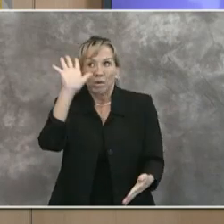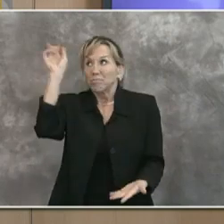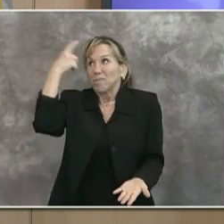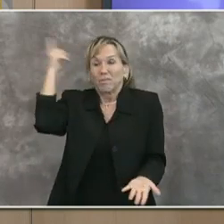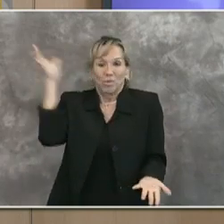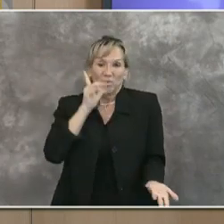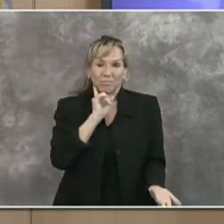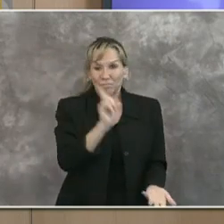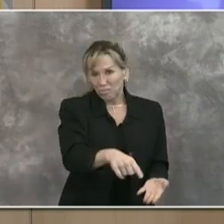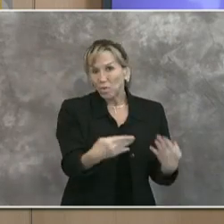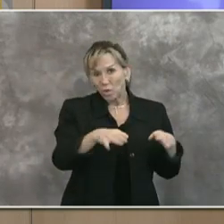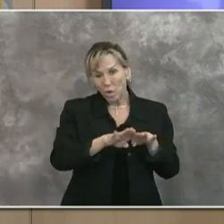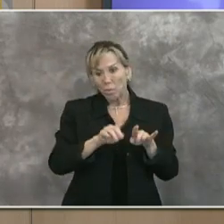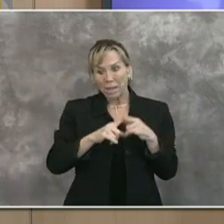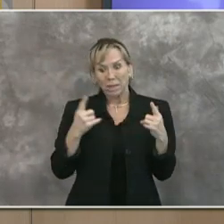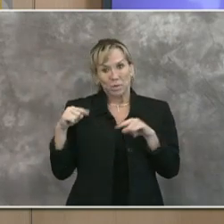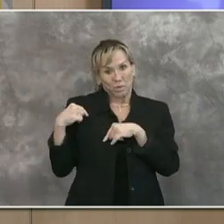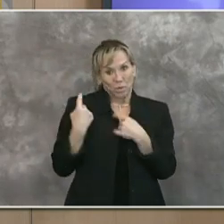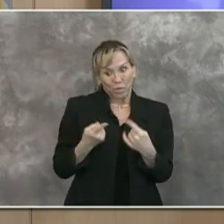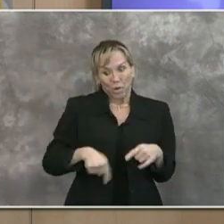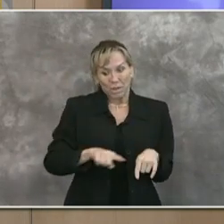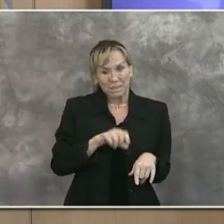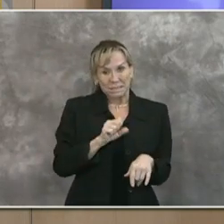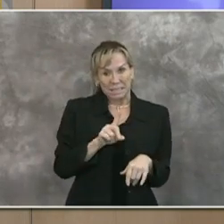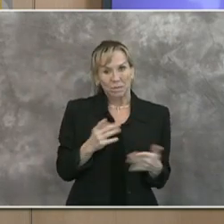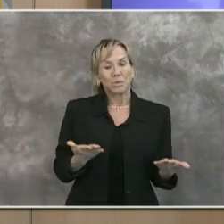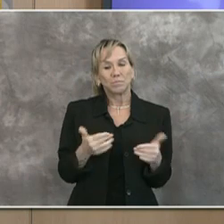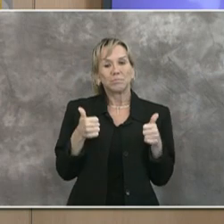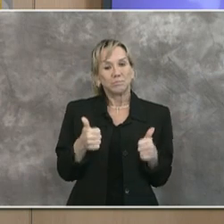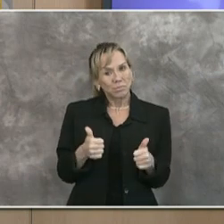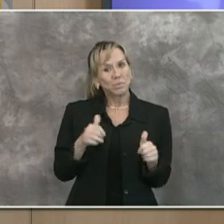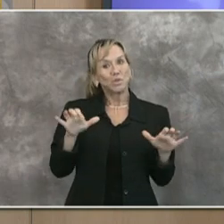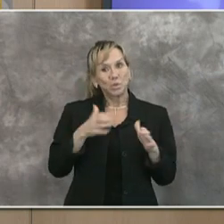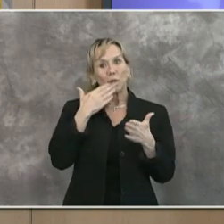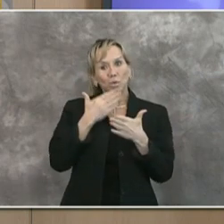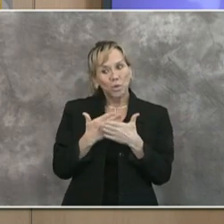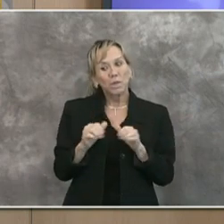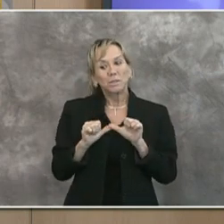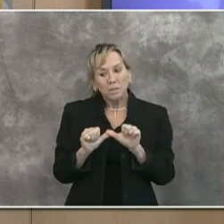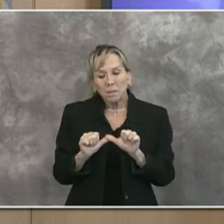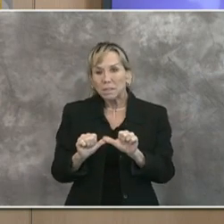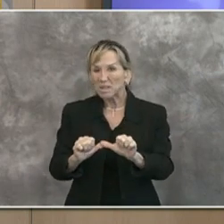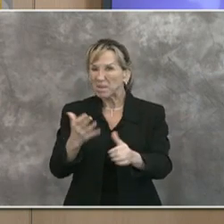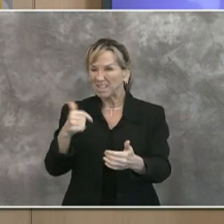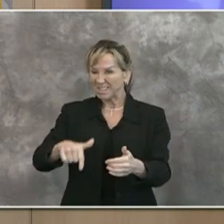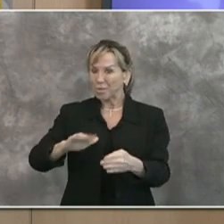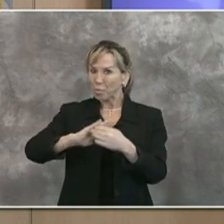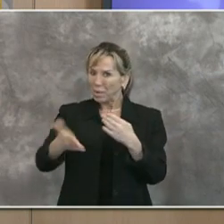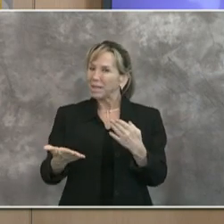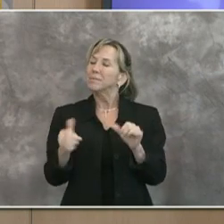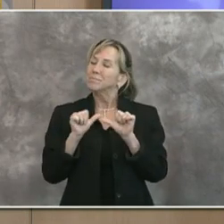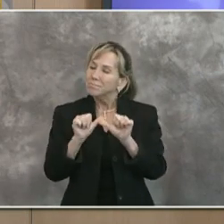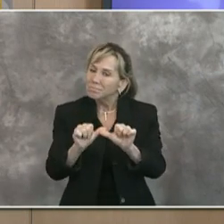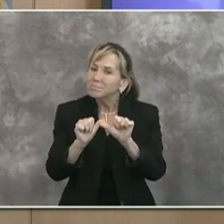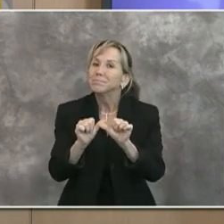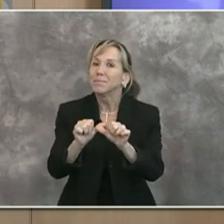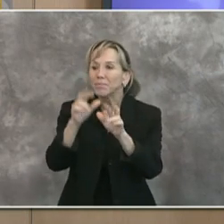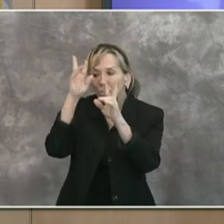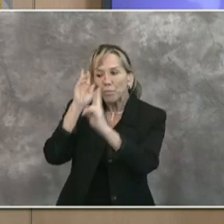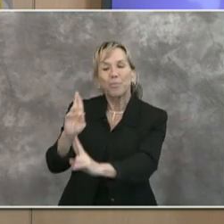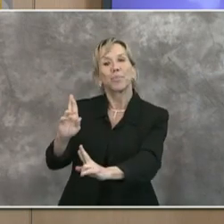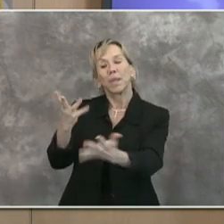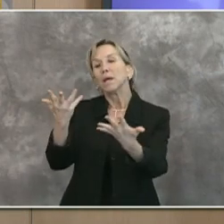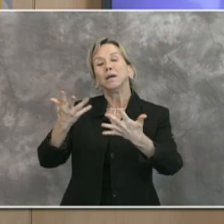done great. We've done really good. We just need to continue that moving forward, especially as we head into the weekend. Let's be responsible.